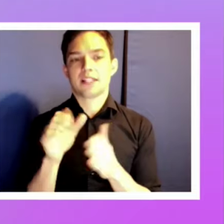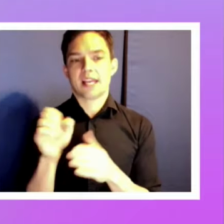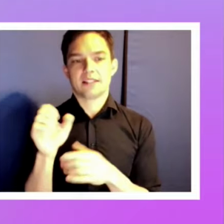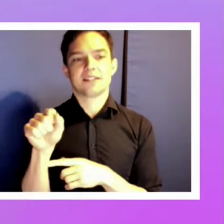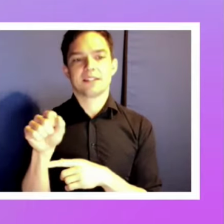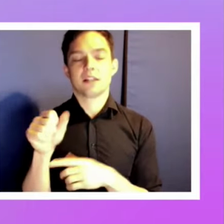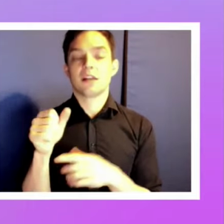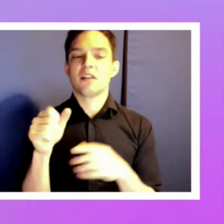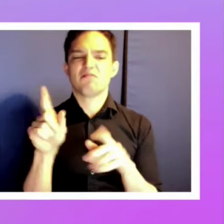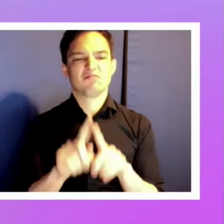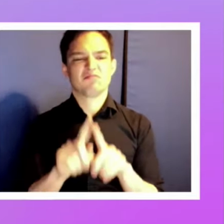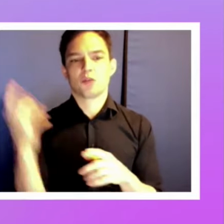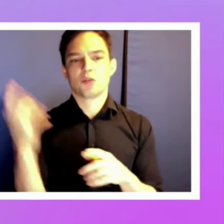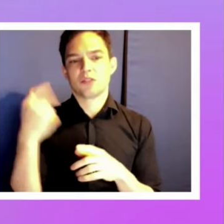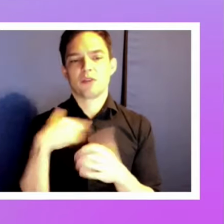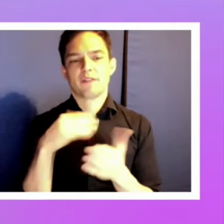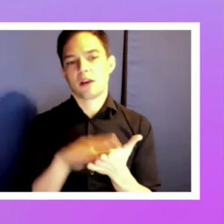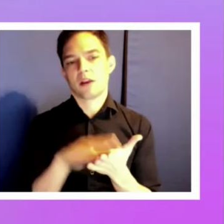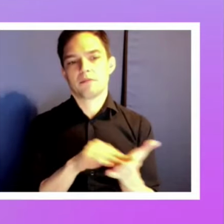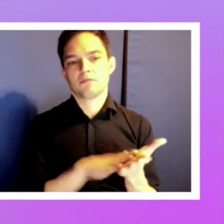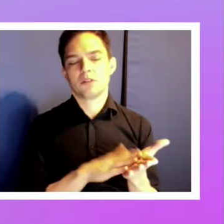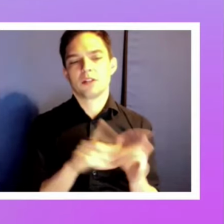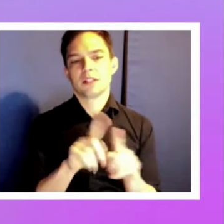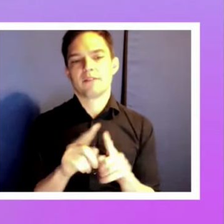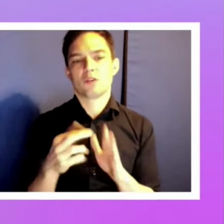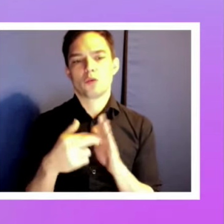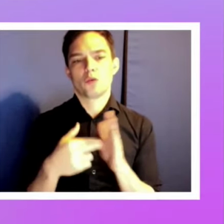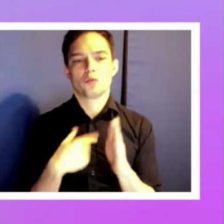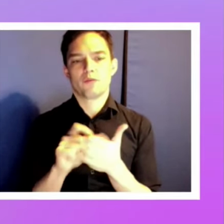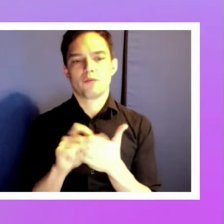and we've documented those in the rules that we've written.